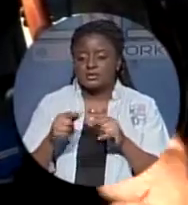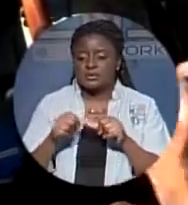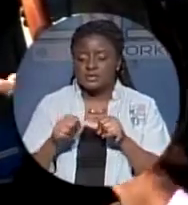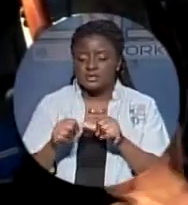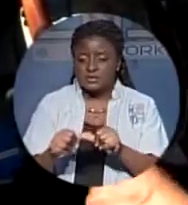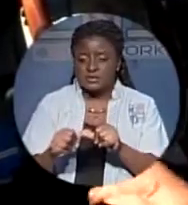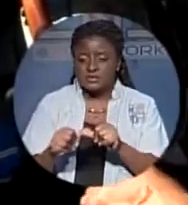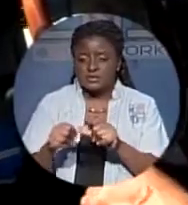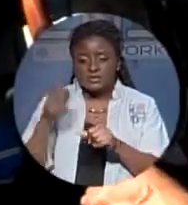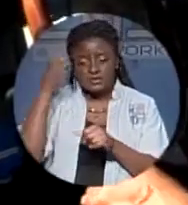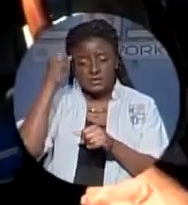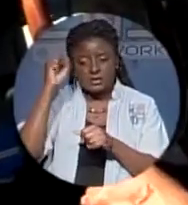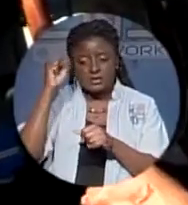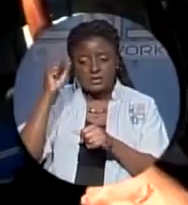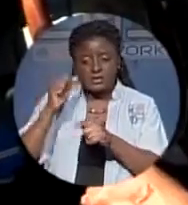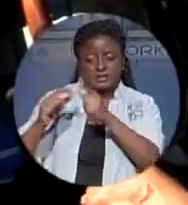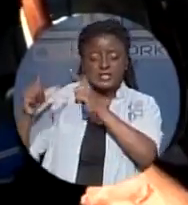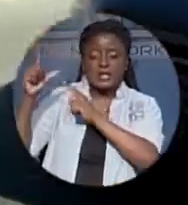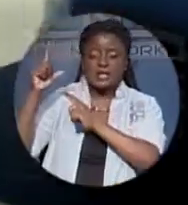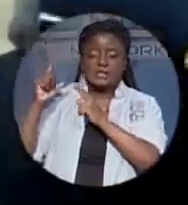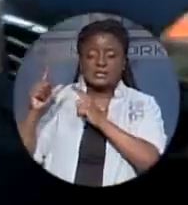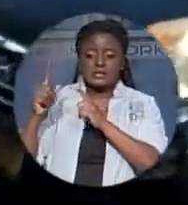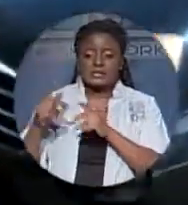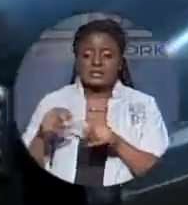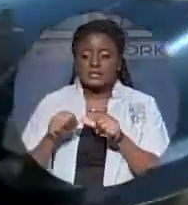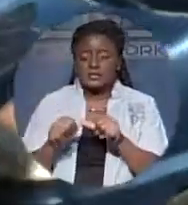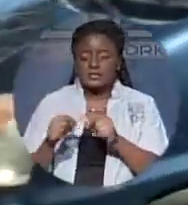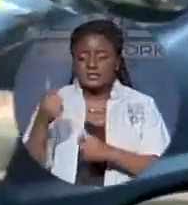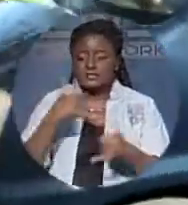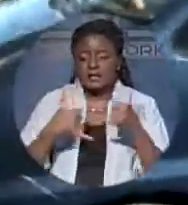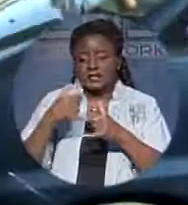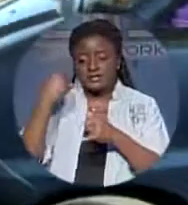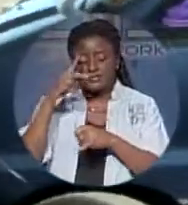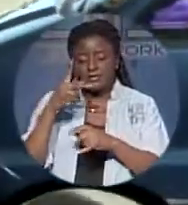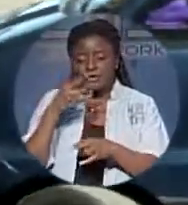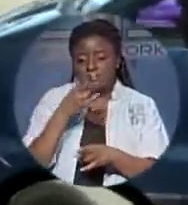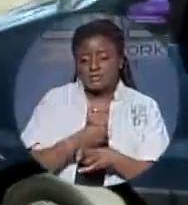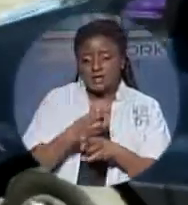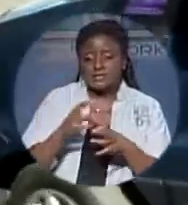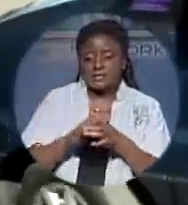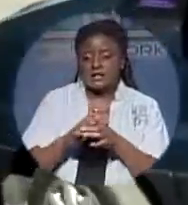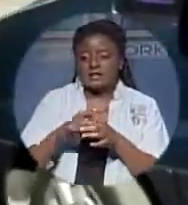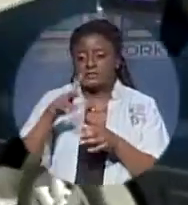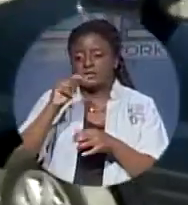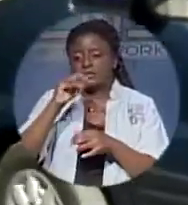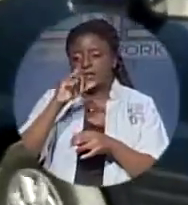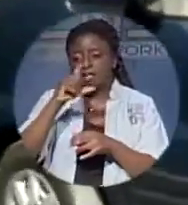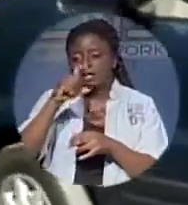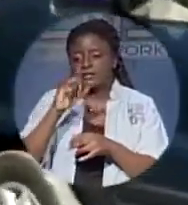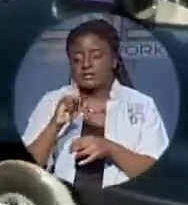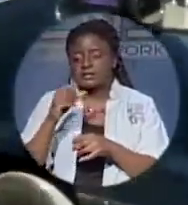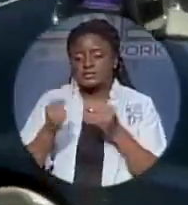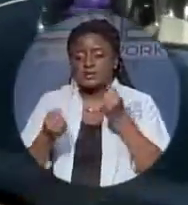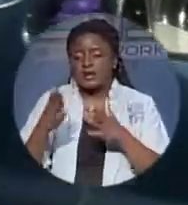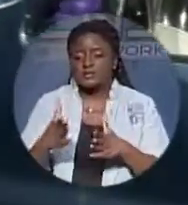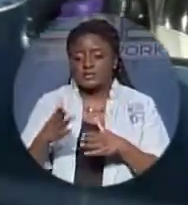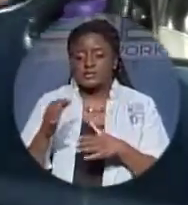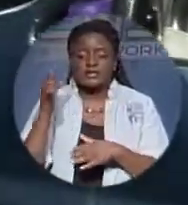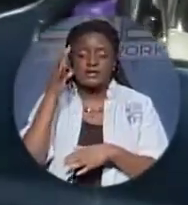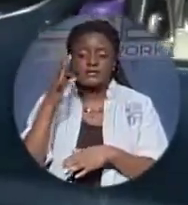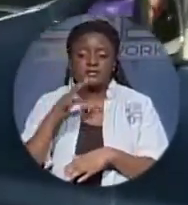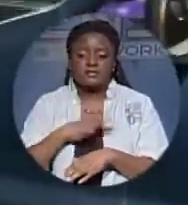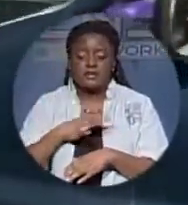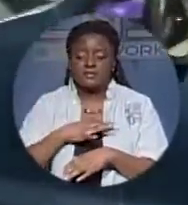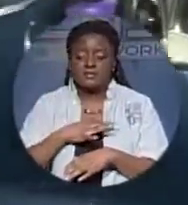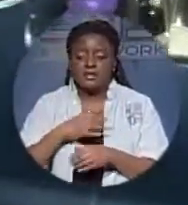fighting for the rights of the taxi drivers. Though small in number, female taxi drivers say that Sir Clifford's courage